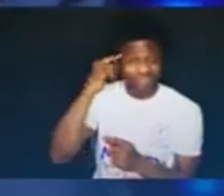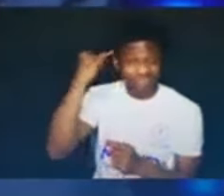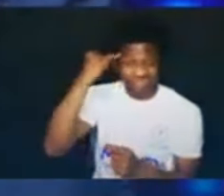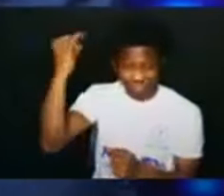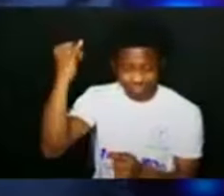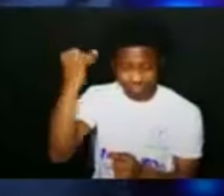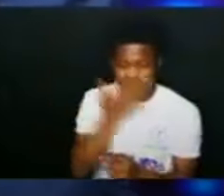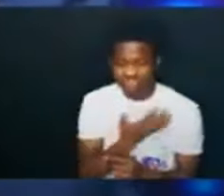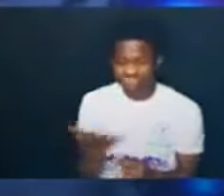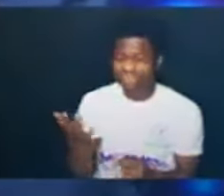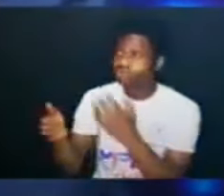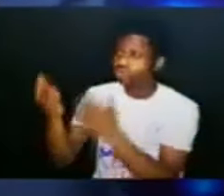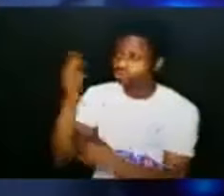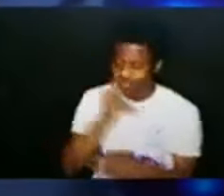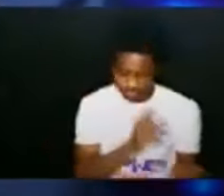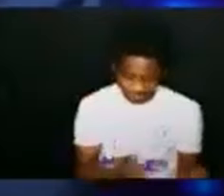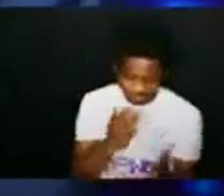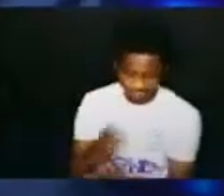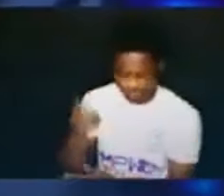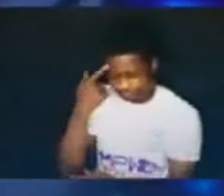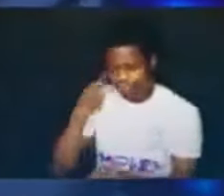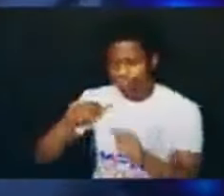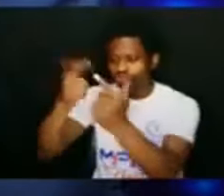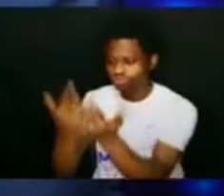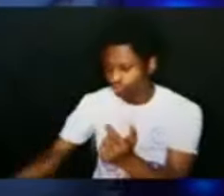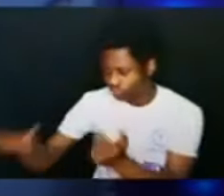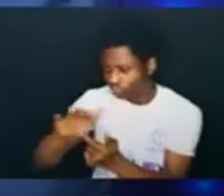prepared for those who love him.